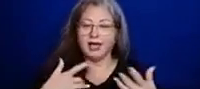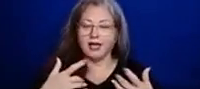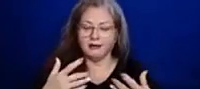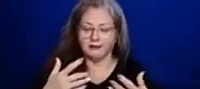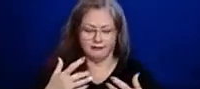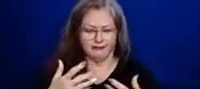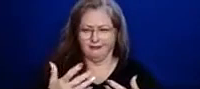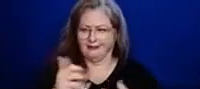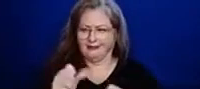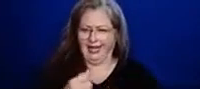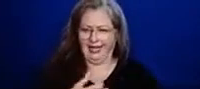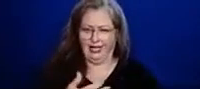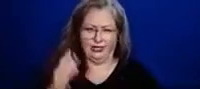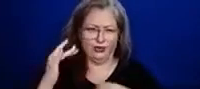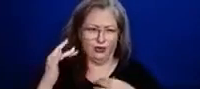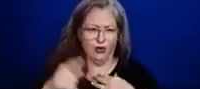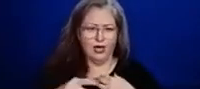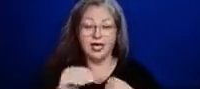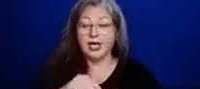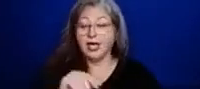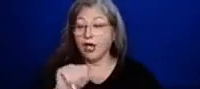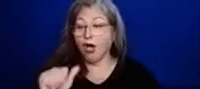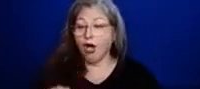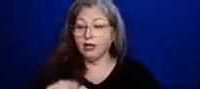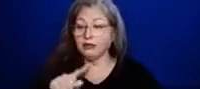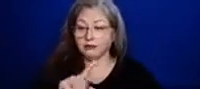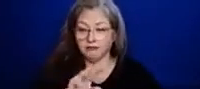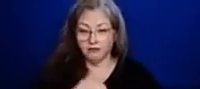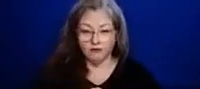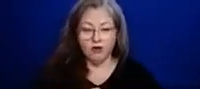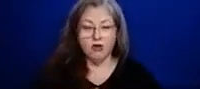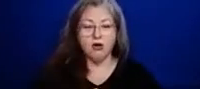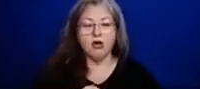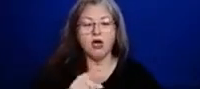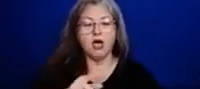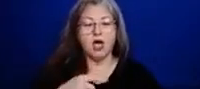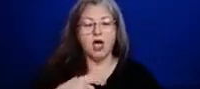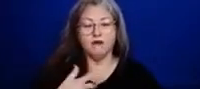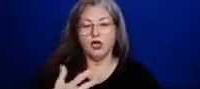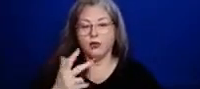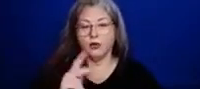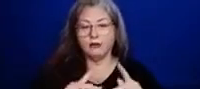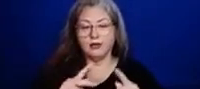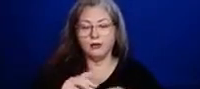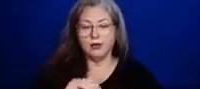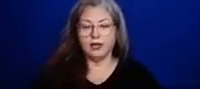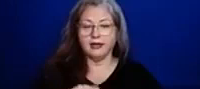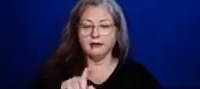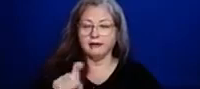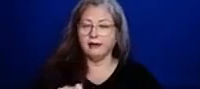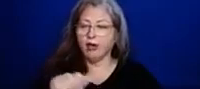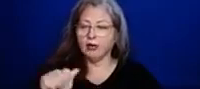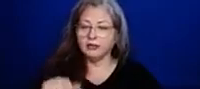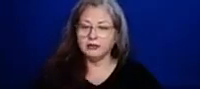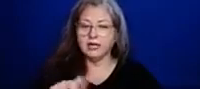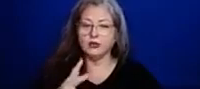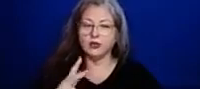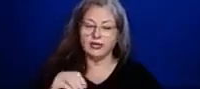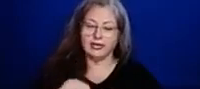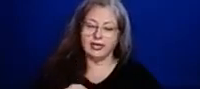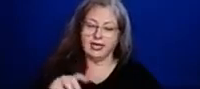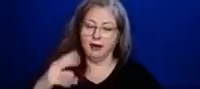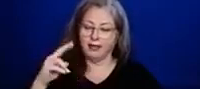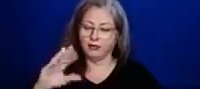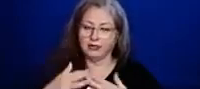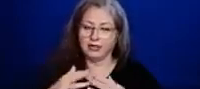decades ago in Austin. You were part of that. Uh-huh. We were three people of Austin and three people of Mexico City,